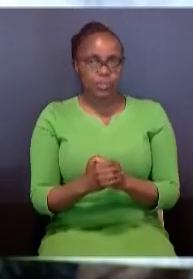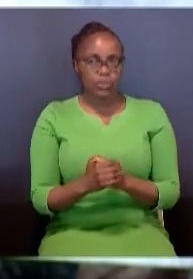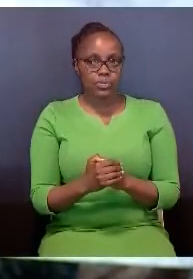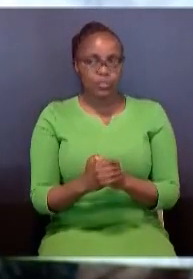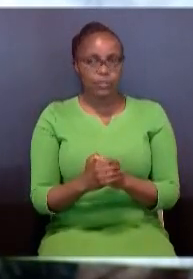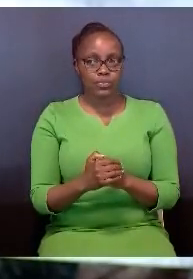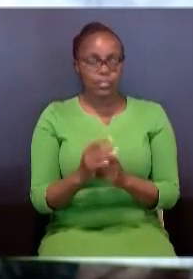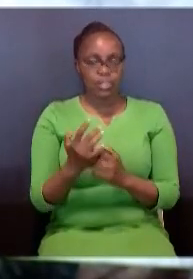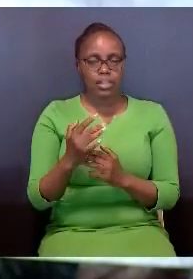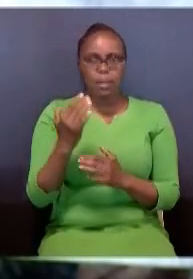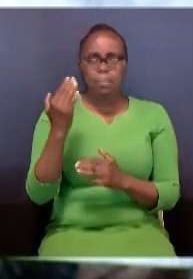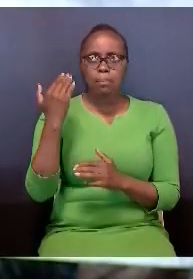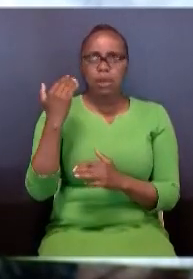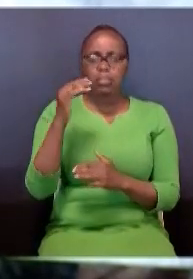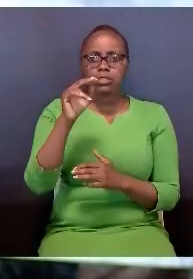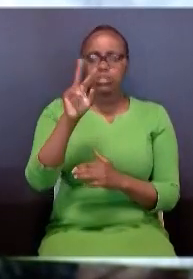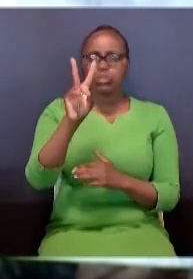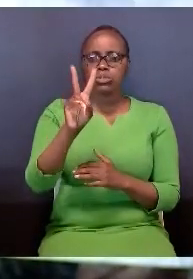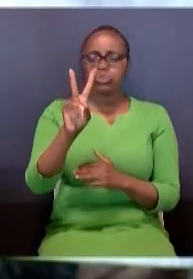For the past two decades,